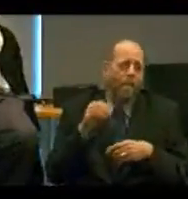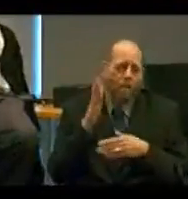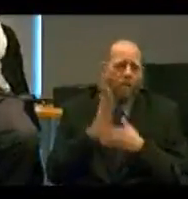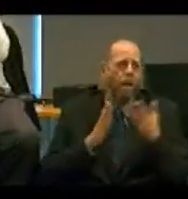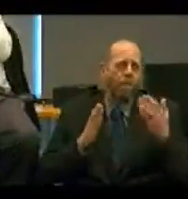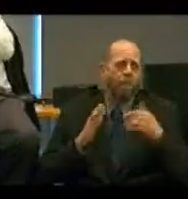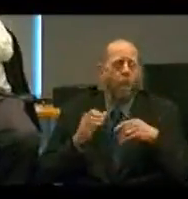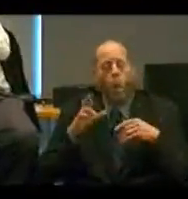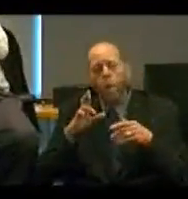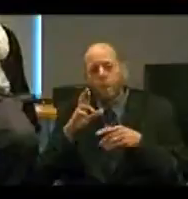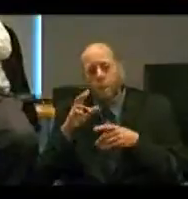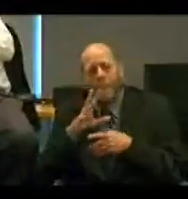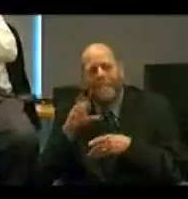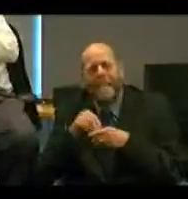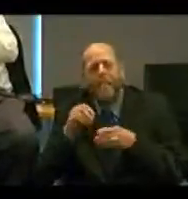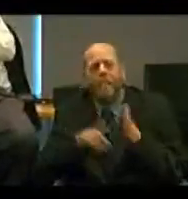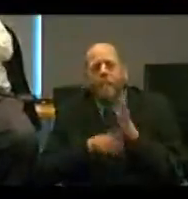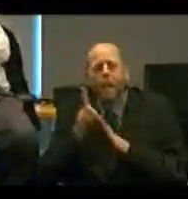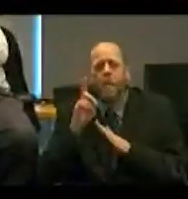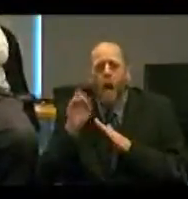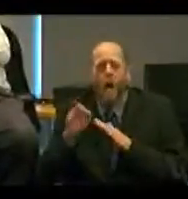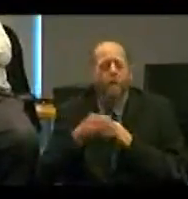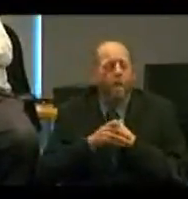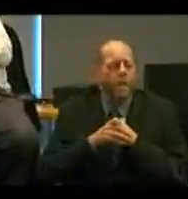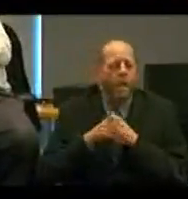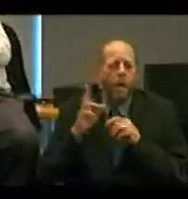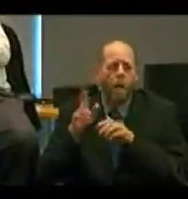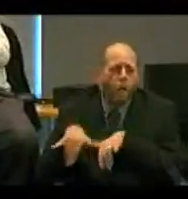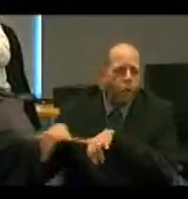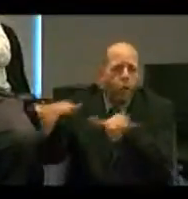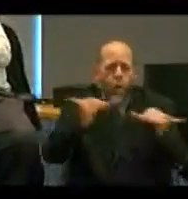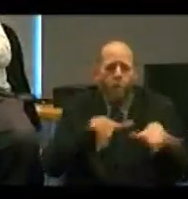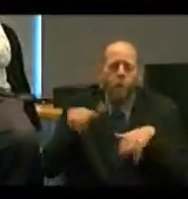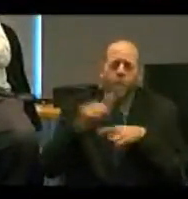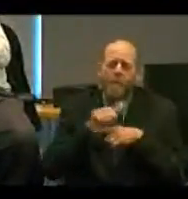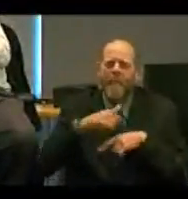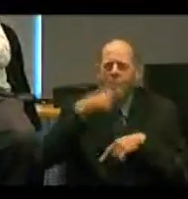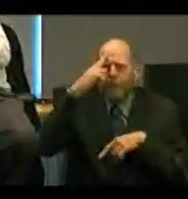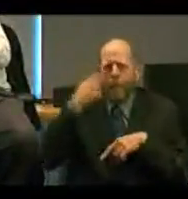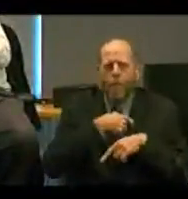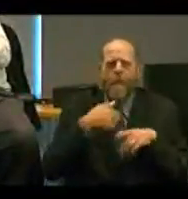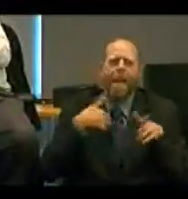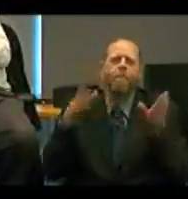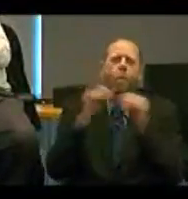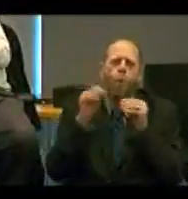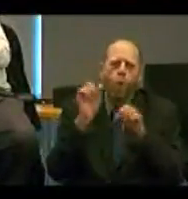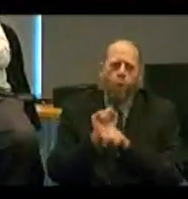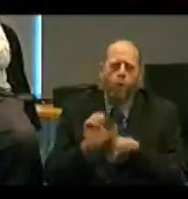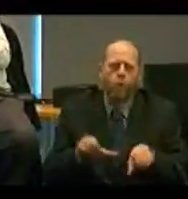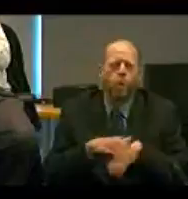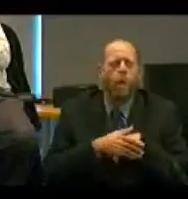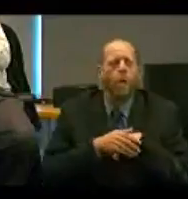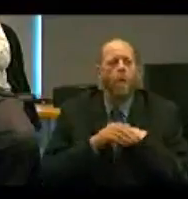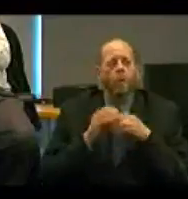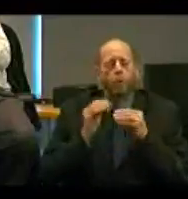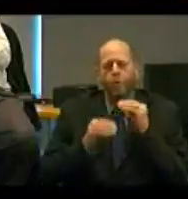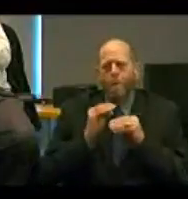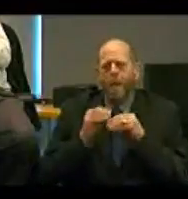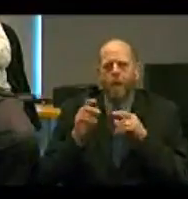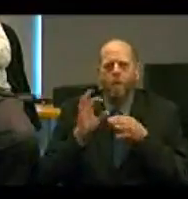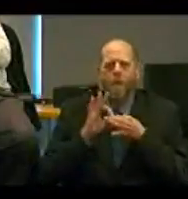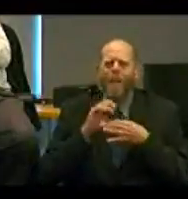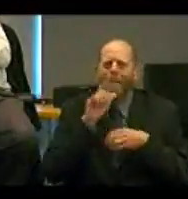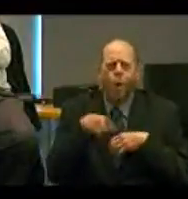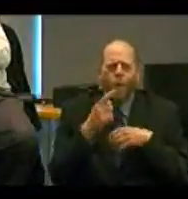some, or to engage in the development of a uniform practice, I think that we've got more work to do to repair relationships, not just